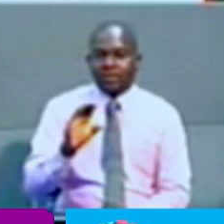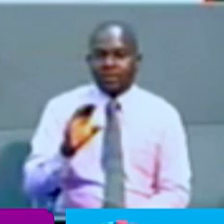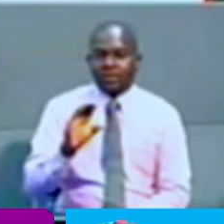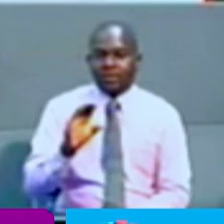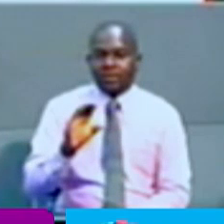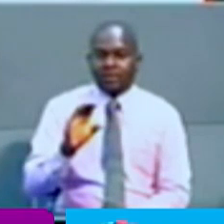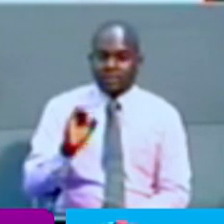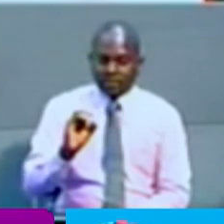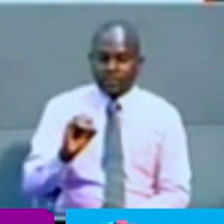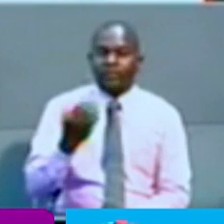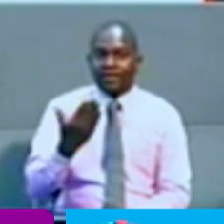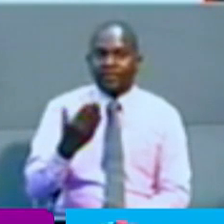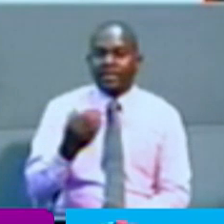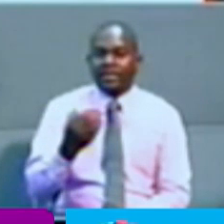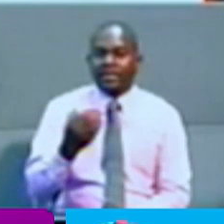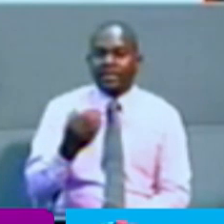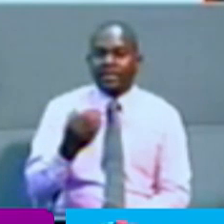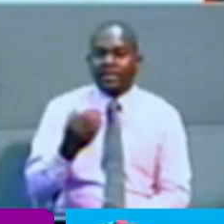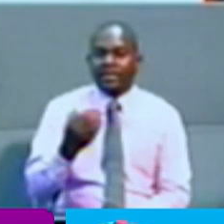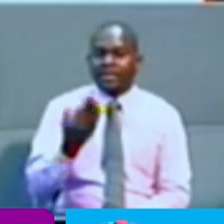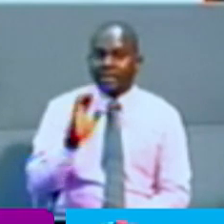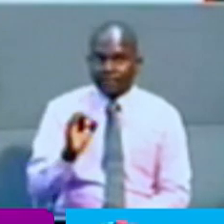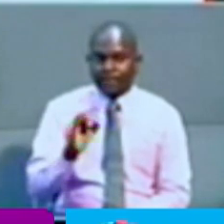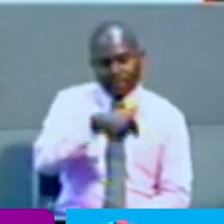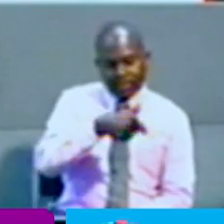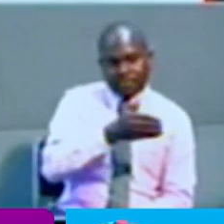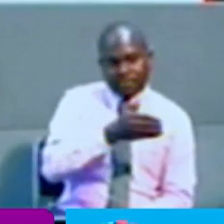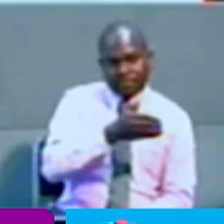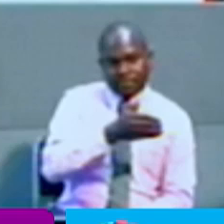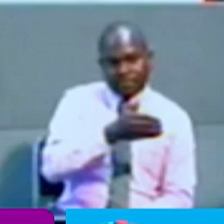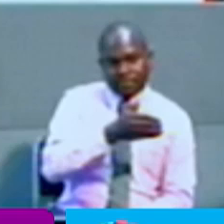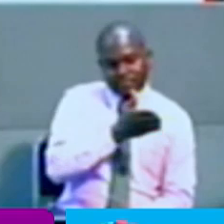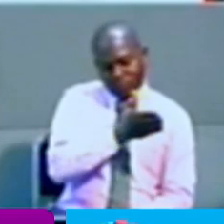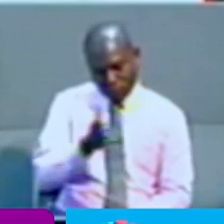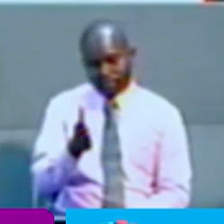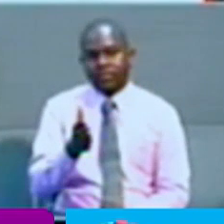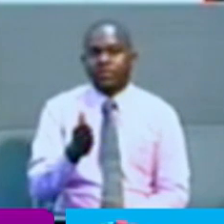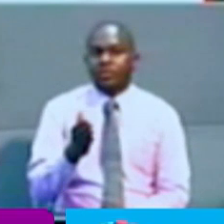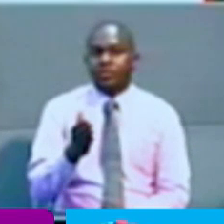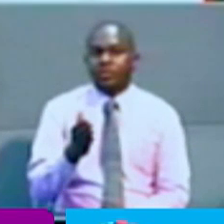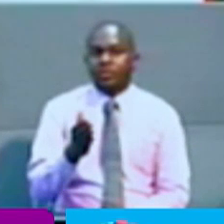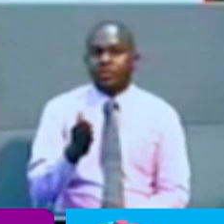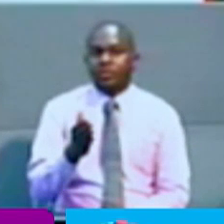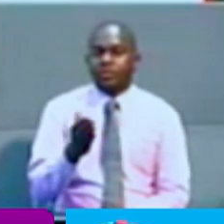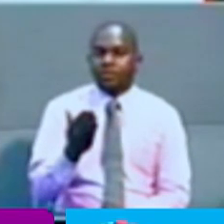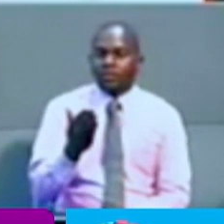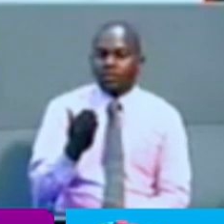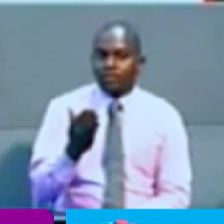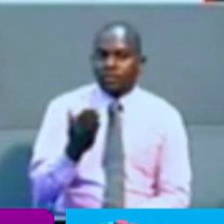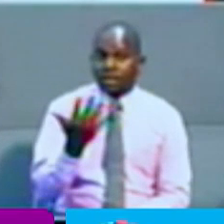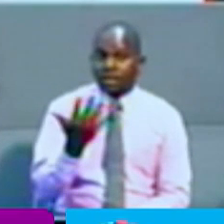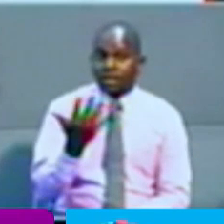5:30 hours, or from 7 o'clock p.m. to